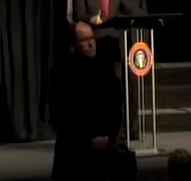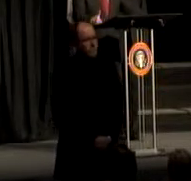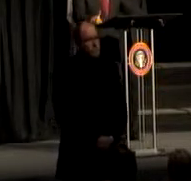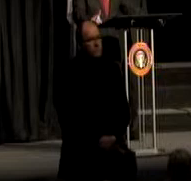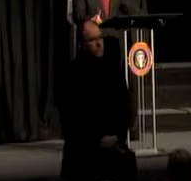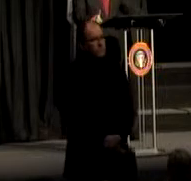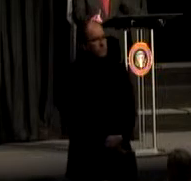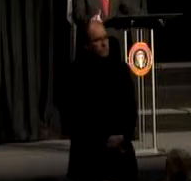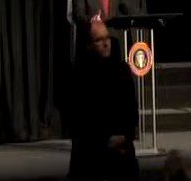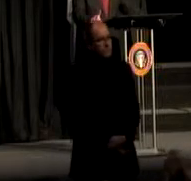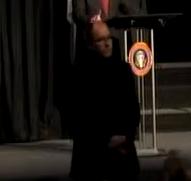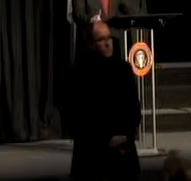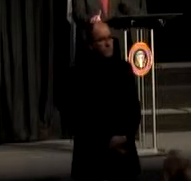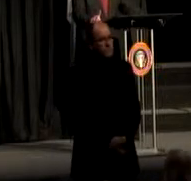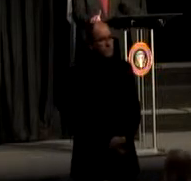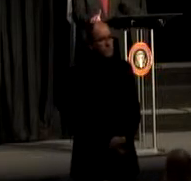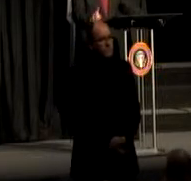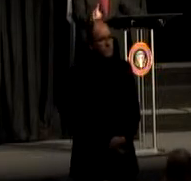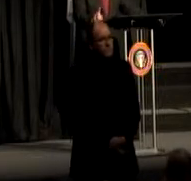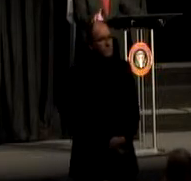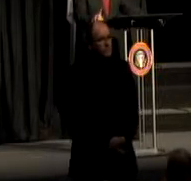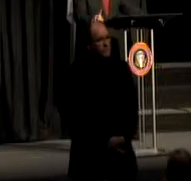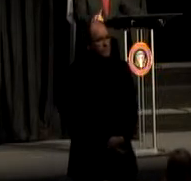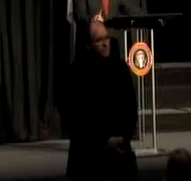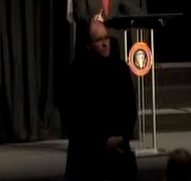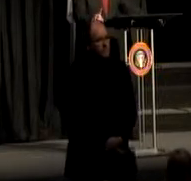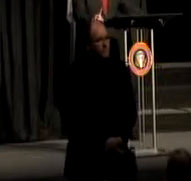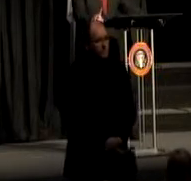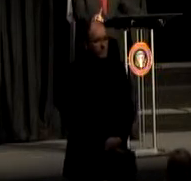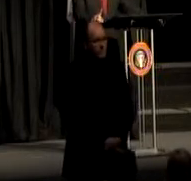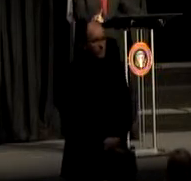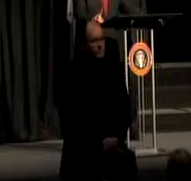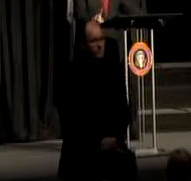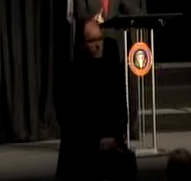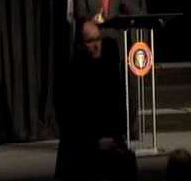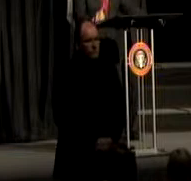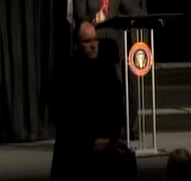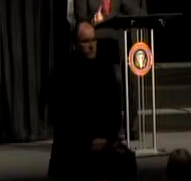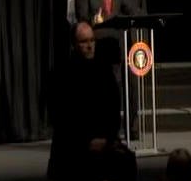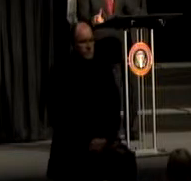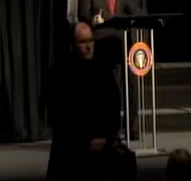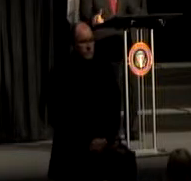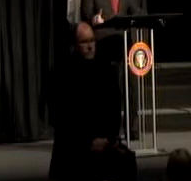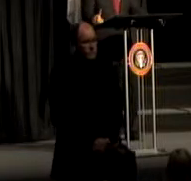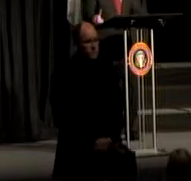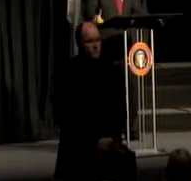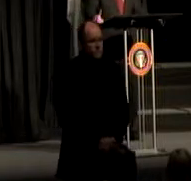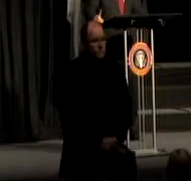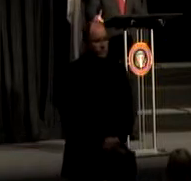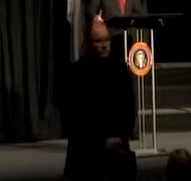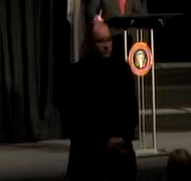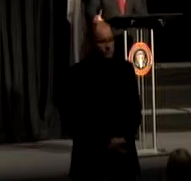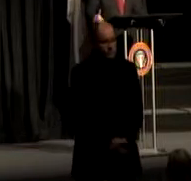ever I have done. So when the Samaritan came to him, they asked him to stay with them, and they stayed there for two days. And many more believed